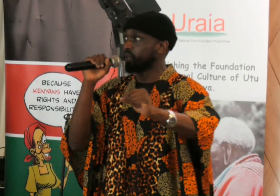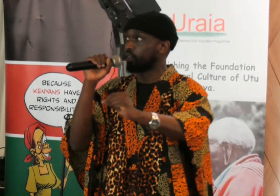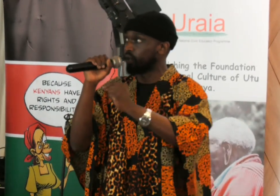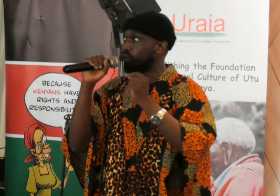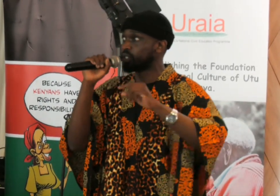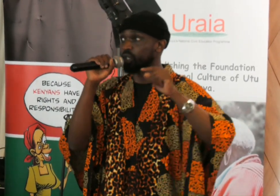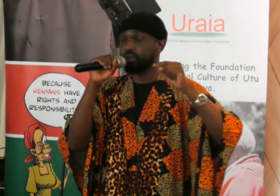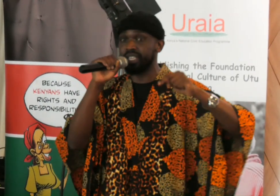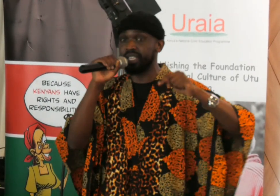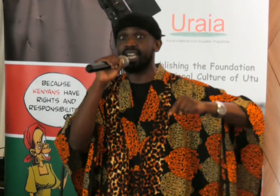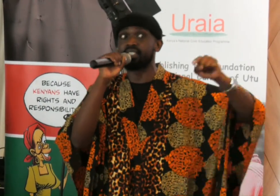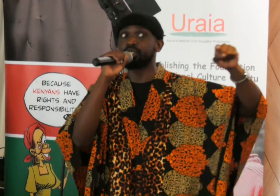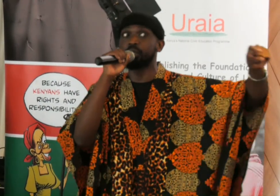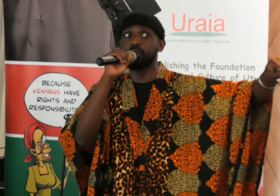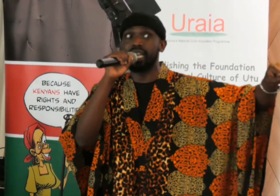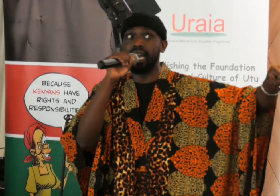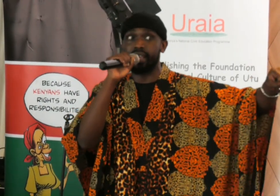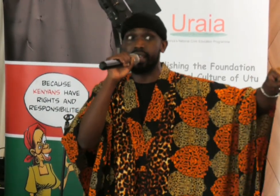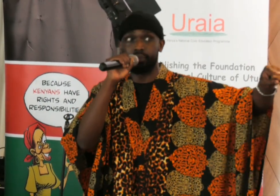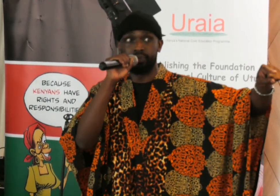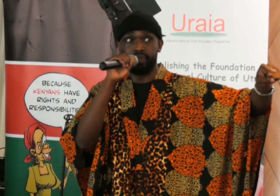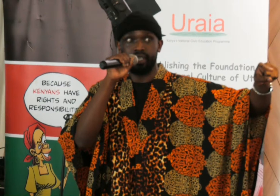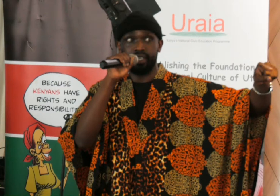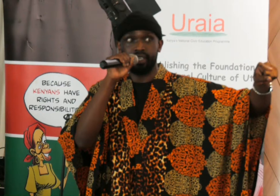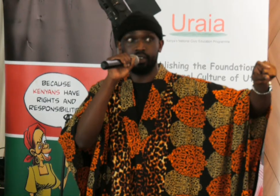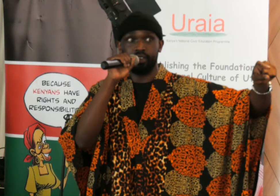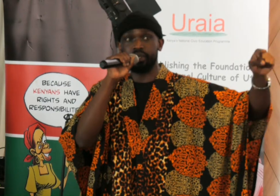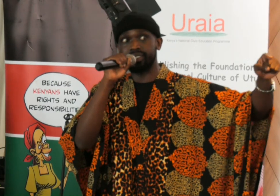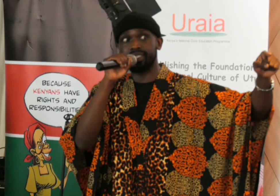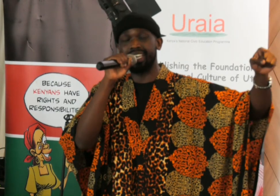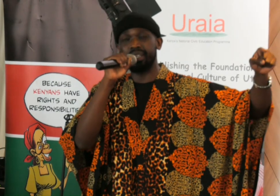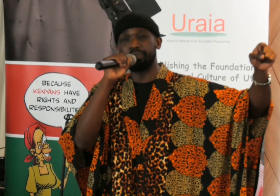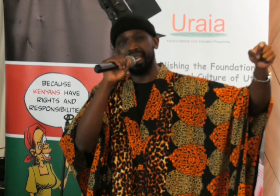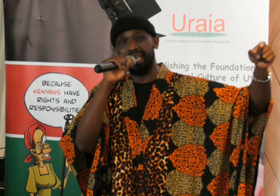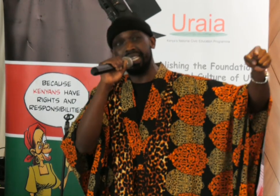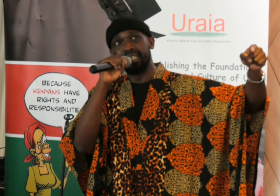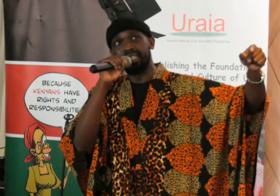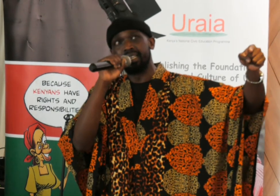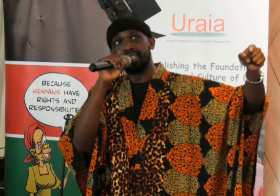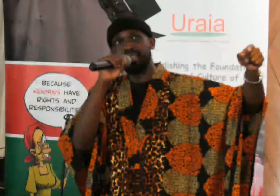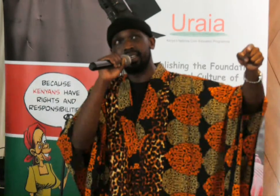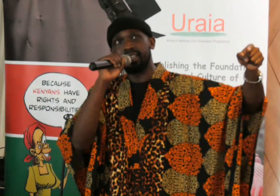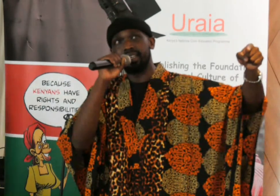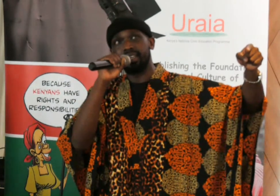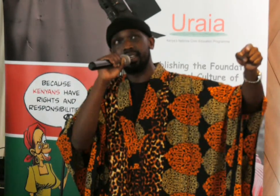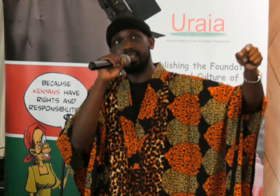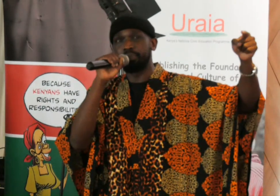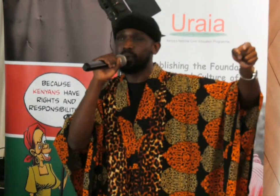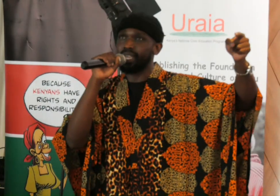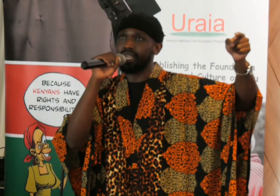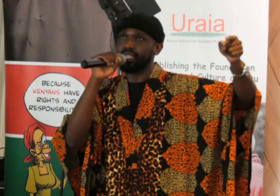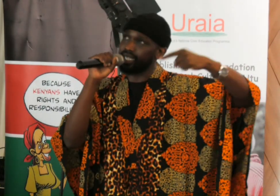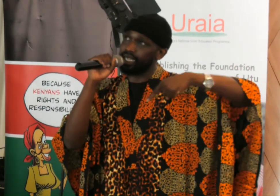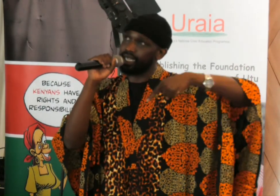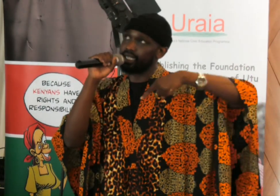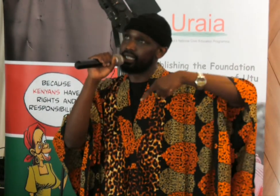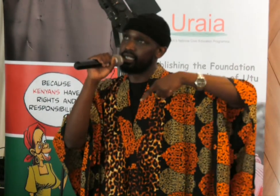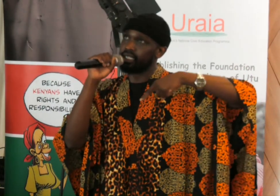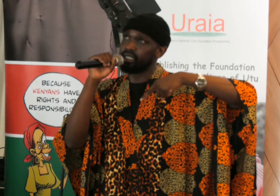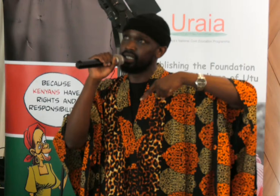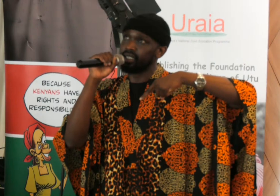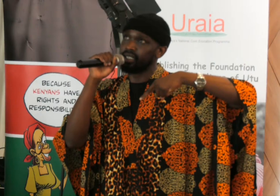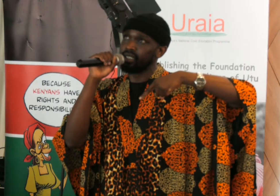through the fabric of your wounds show me a lie I'll show you a liar if the rich get bail and the poor get